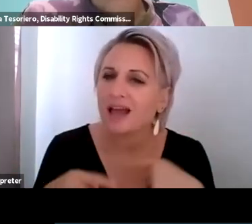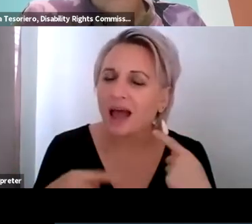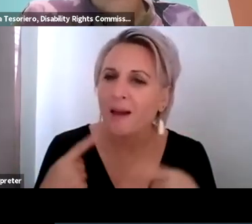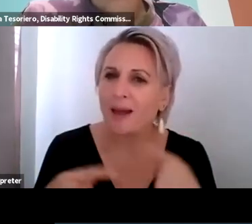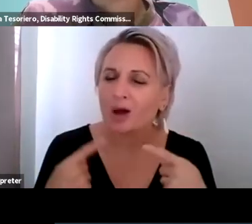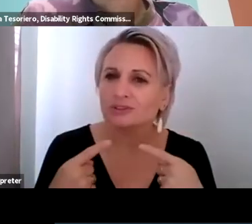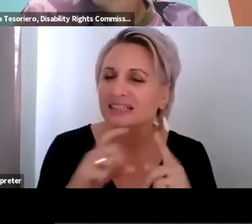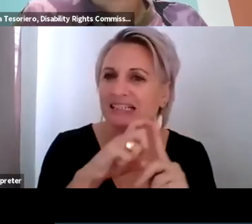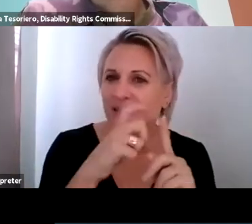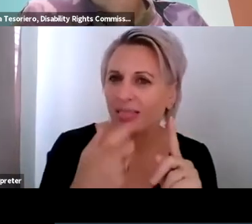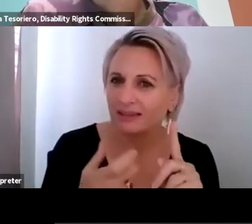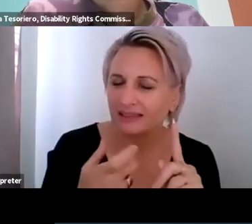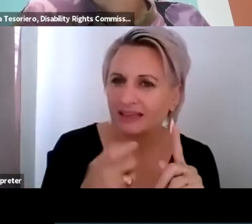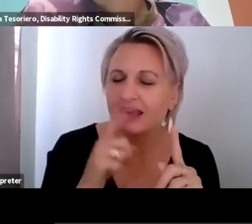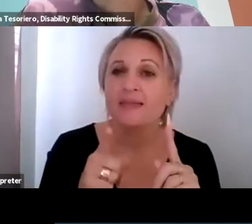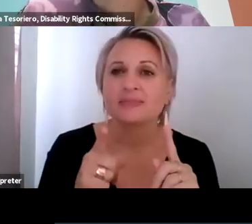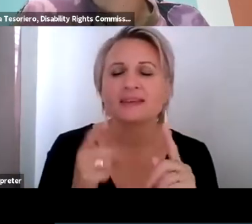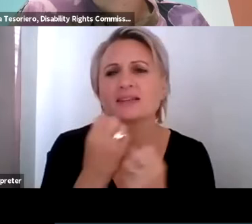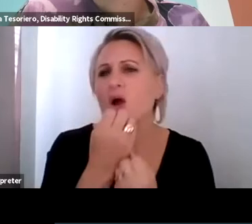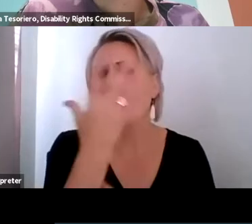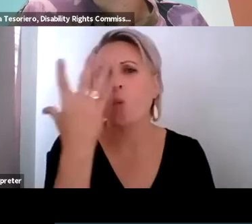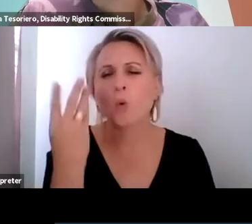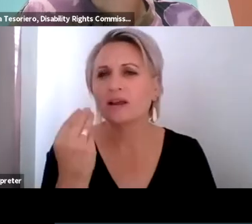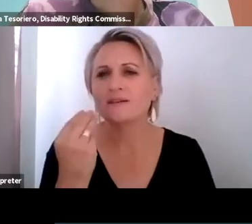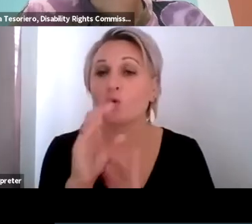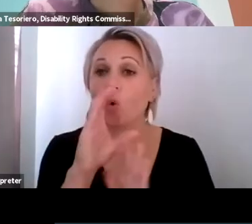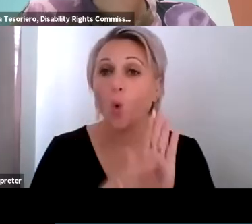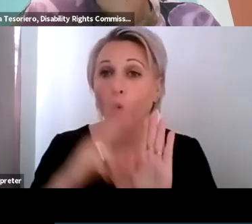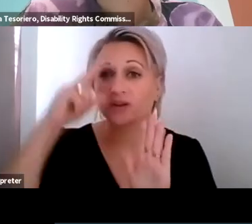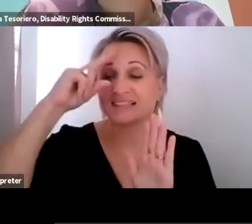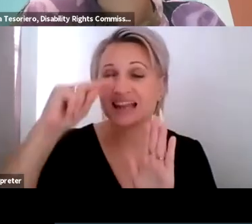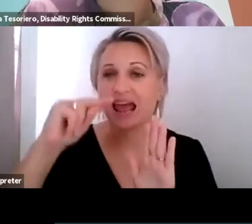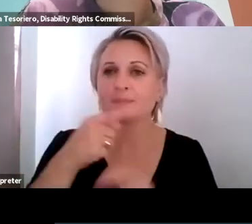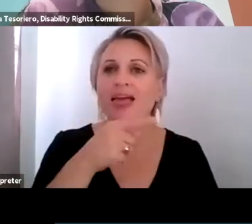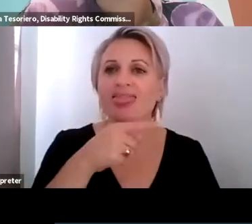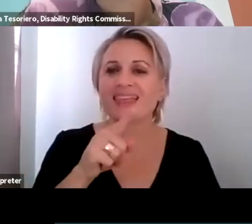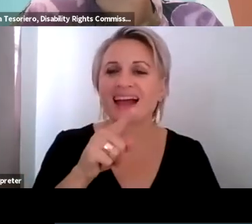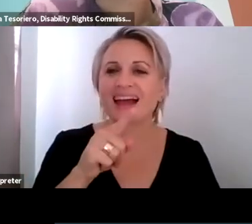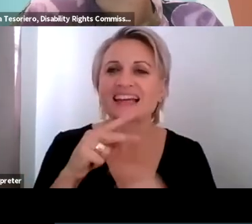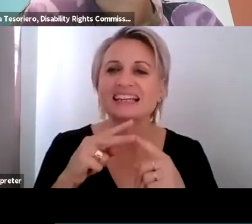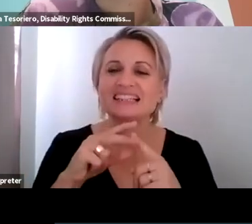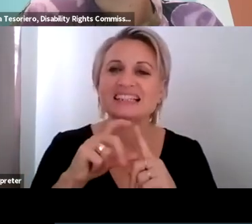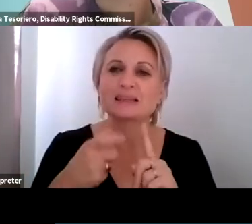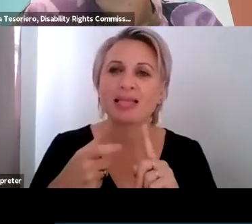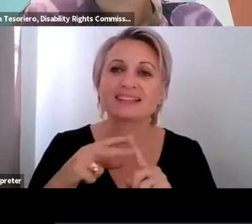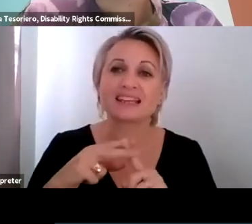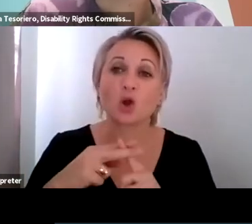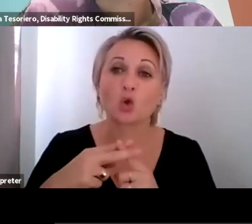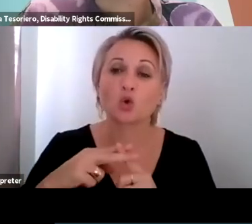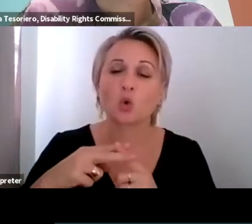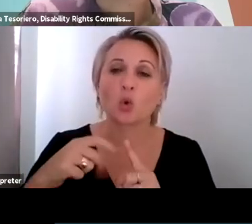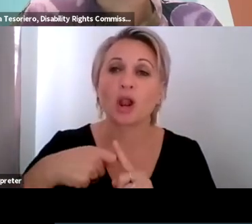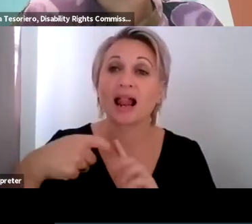called the Disability Toolkit, and MSD, you can find this on